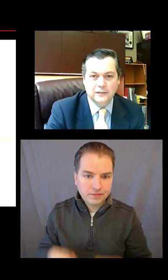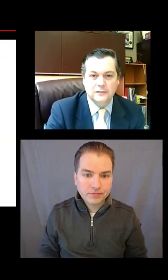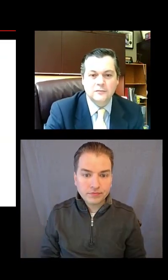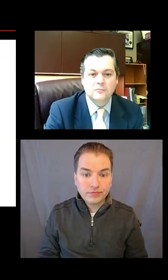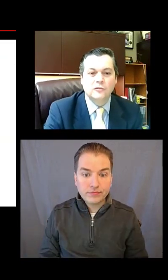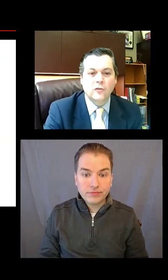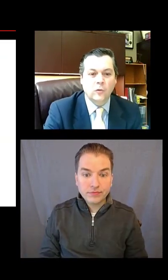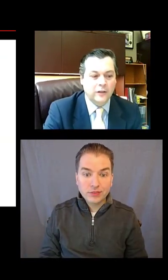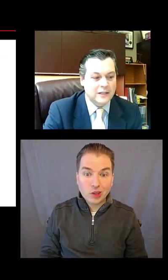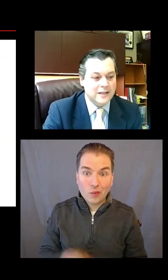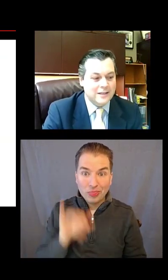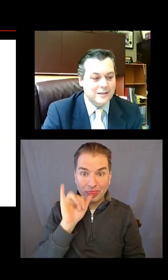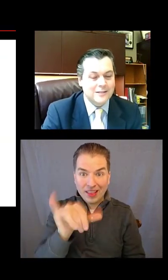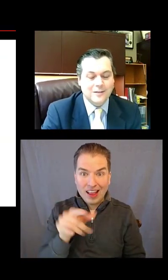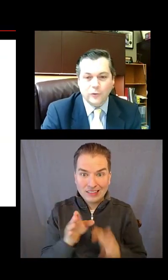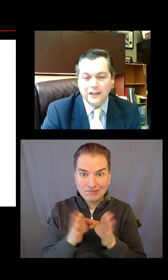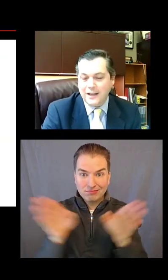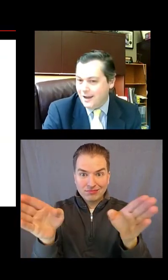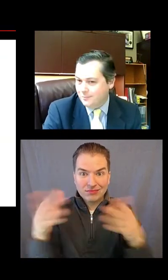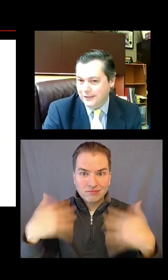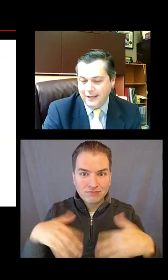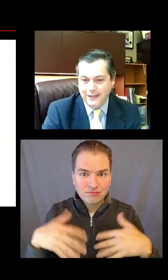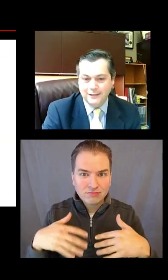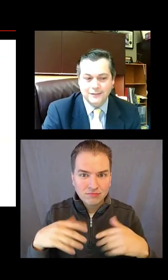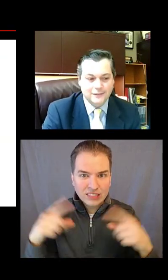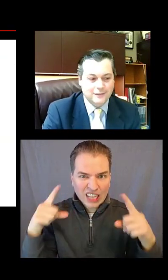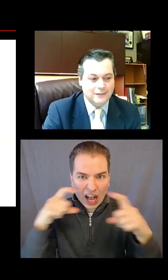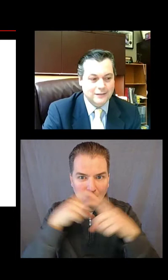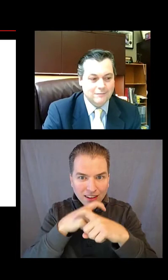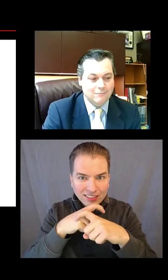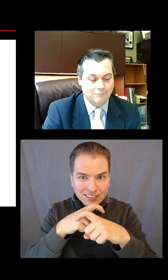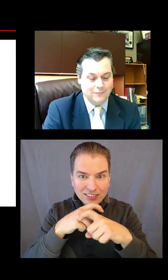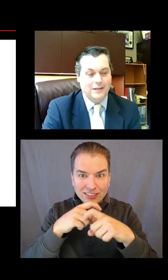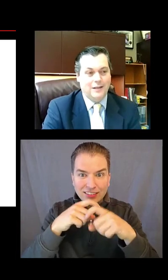as we move forward, this is a pretty complicated